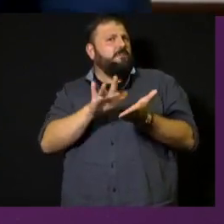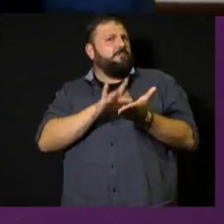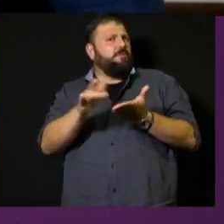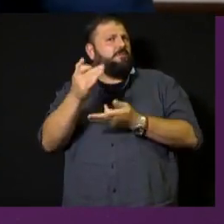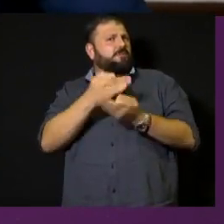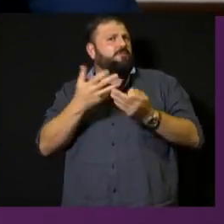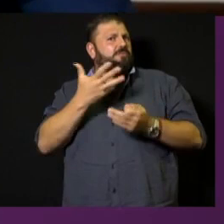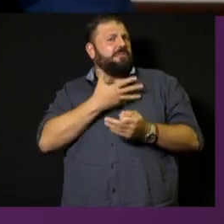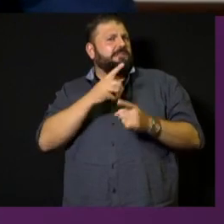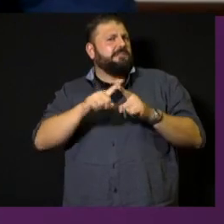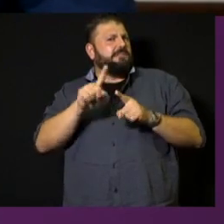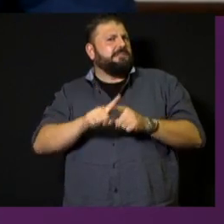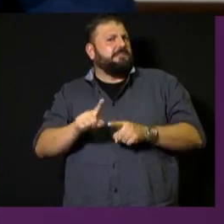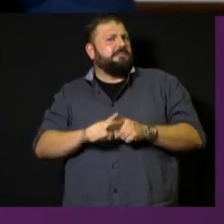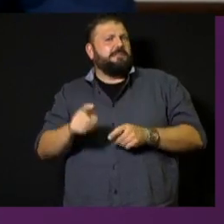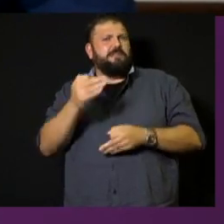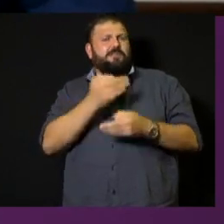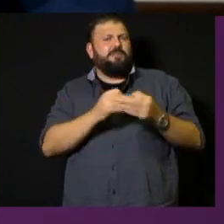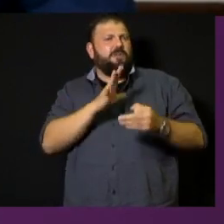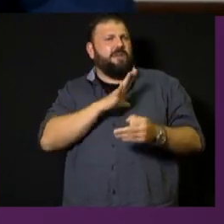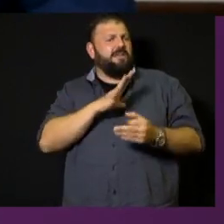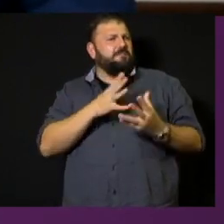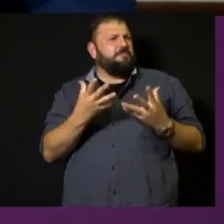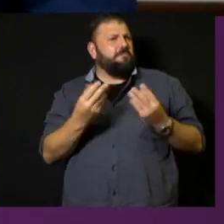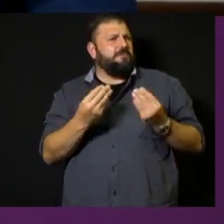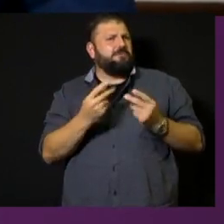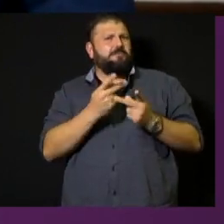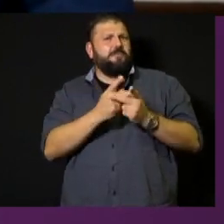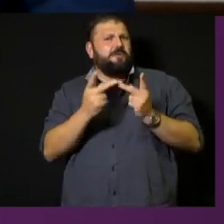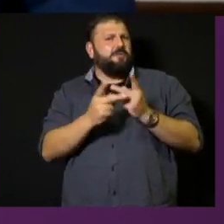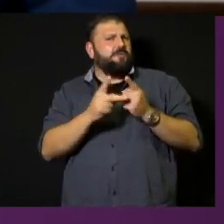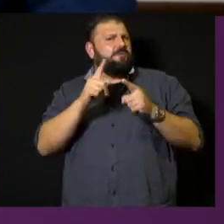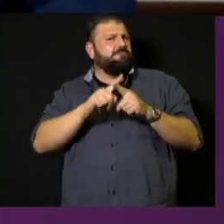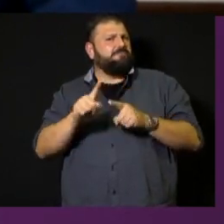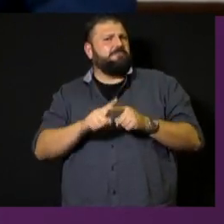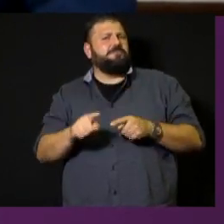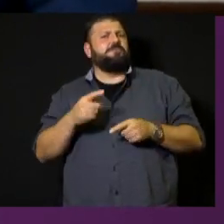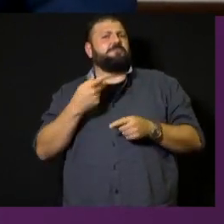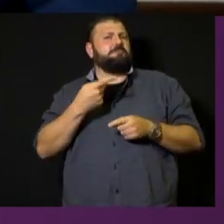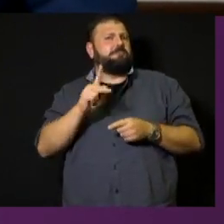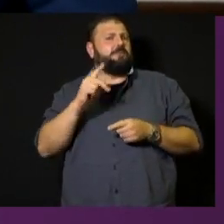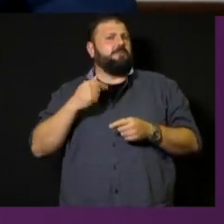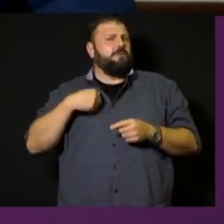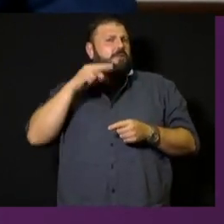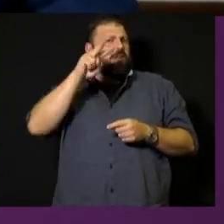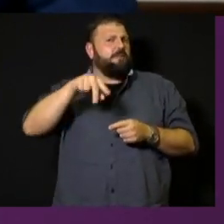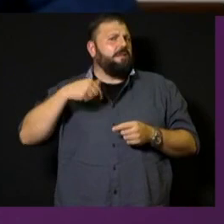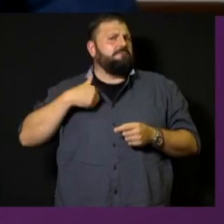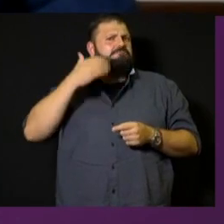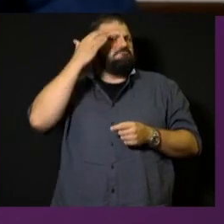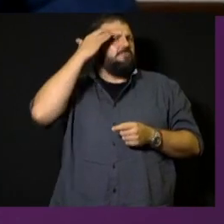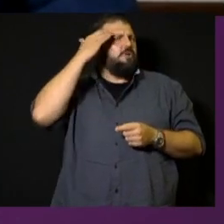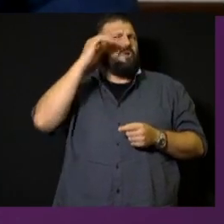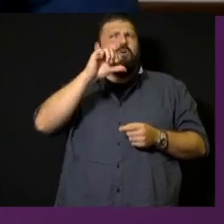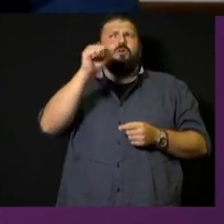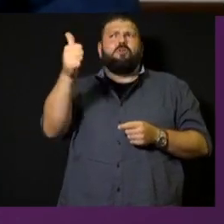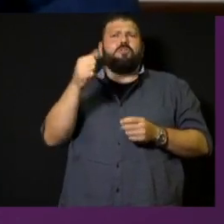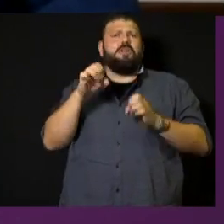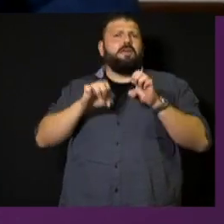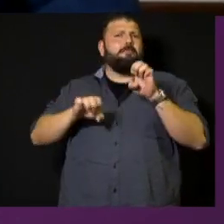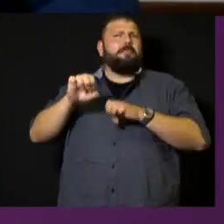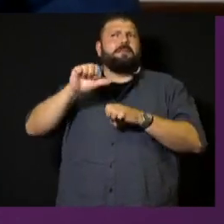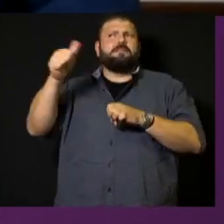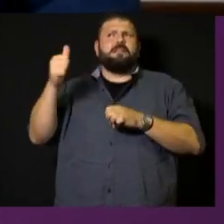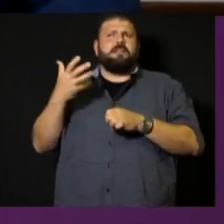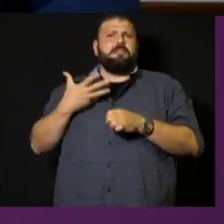a complete set of tools and a lot of products. I don't know a company that